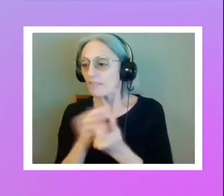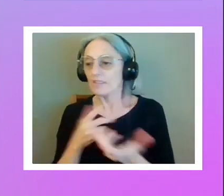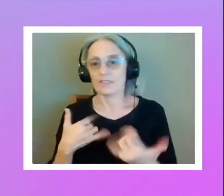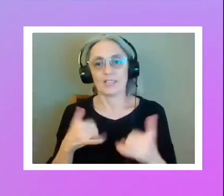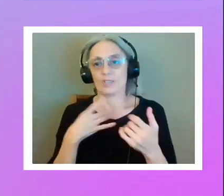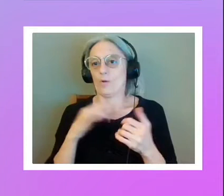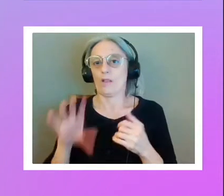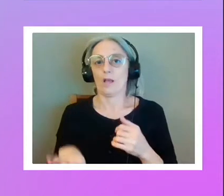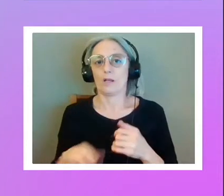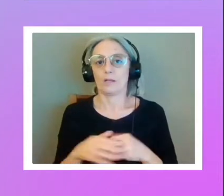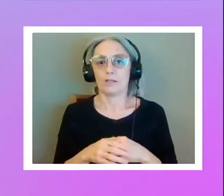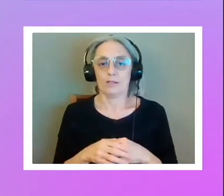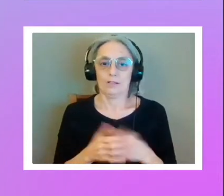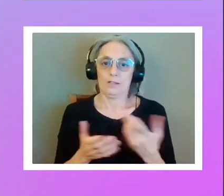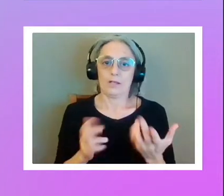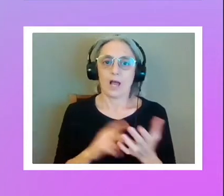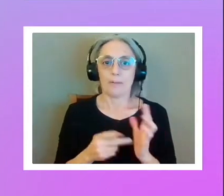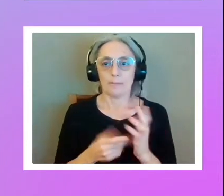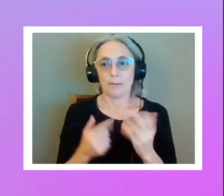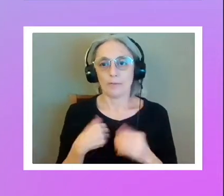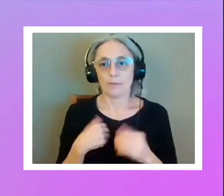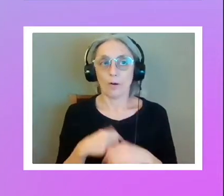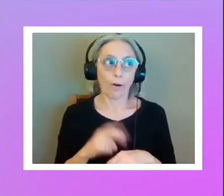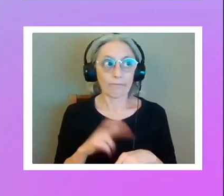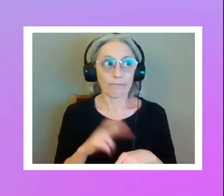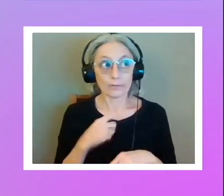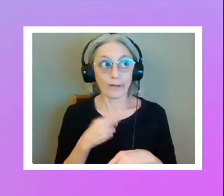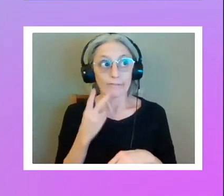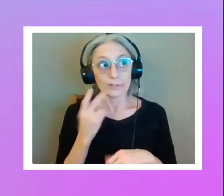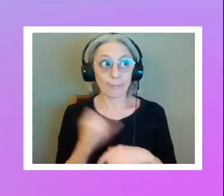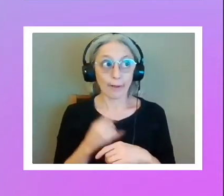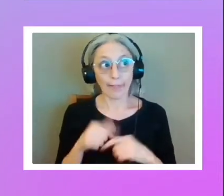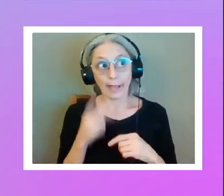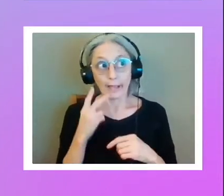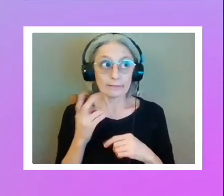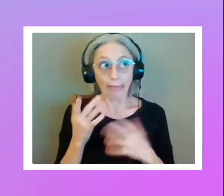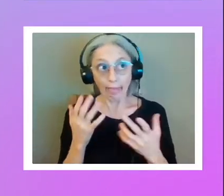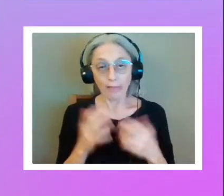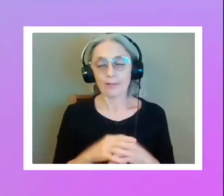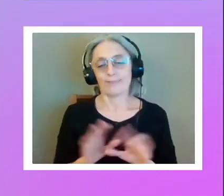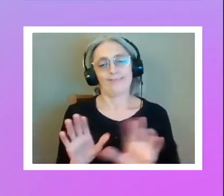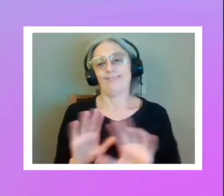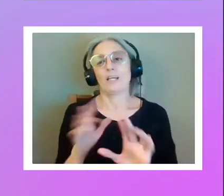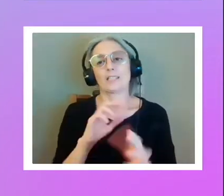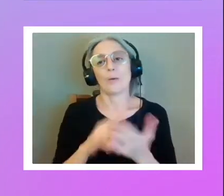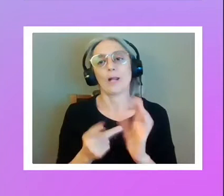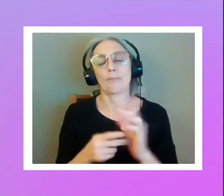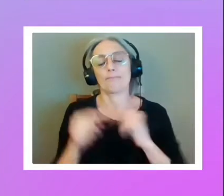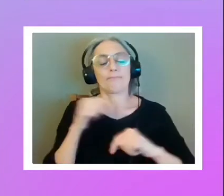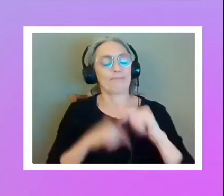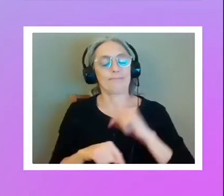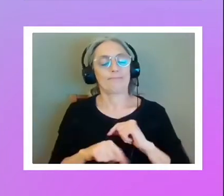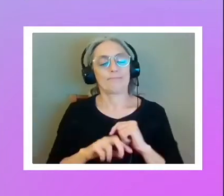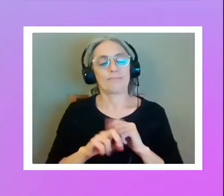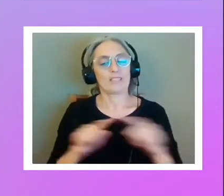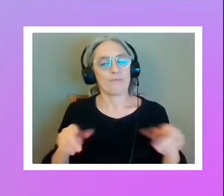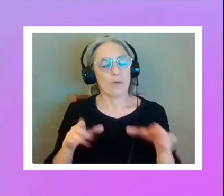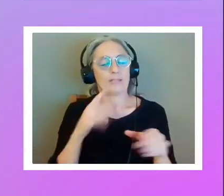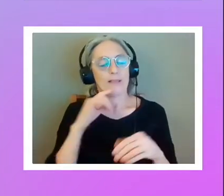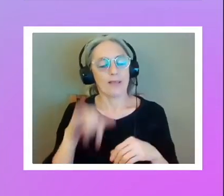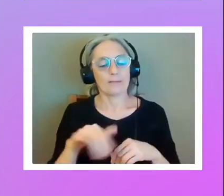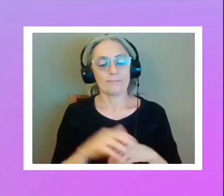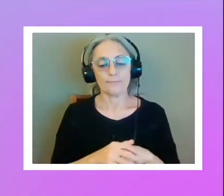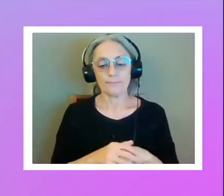they don't like to shop online, they're visually impaired. Ooh. No. That's not what I'm saying. Let me rephrase it. With the way that technology is